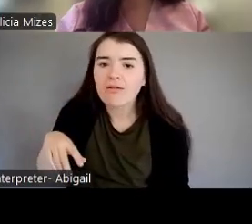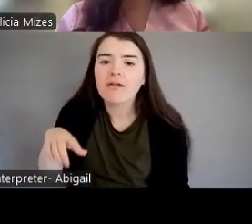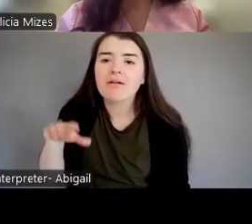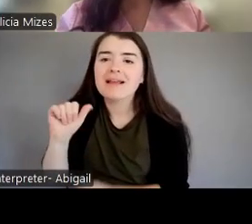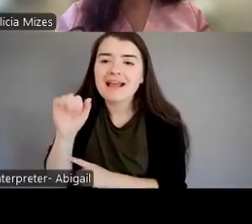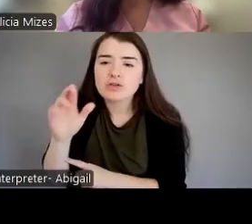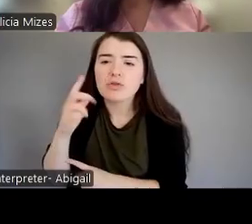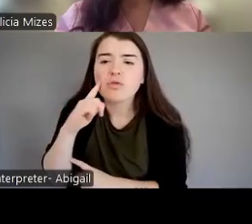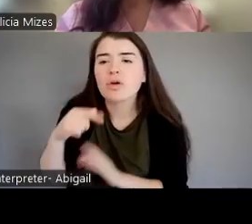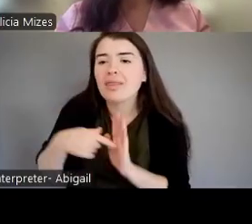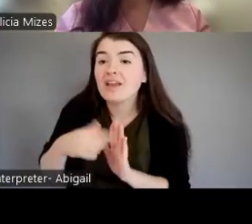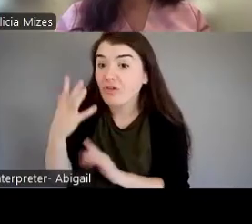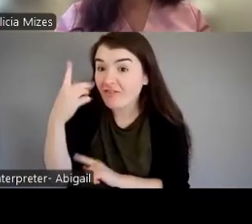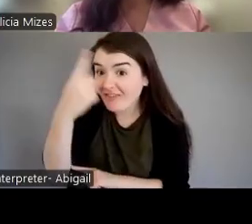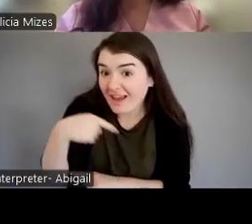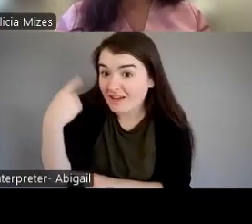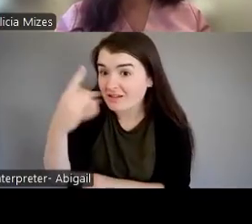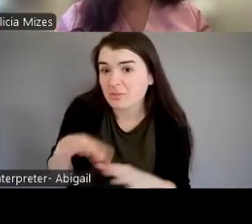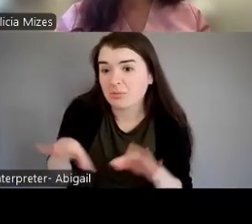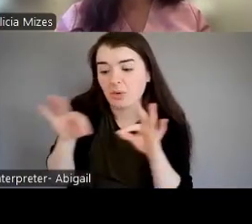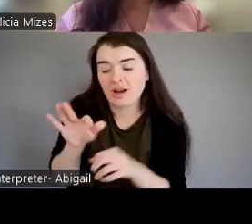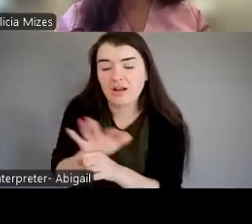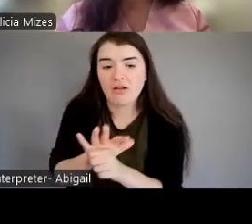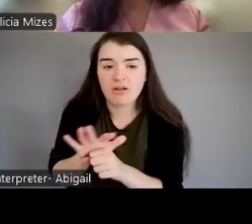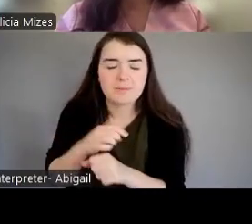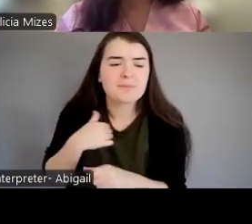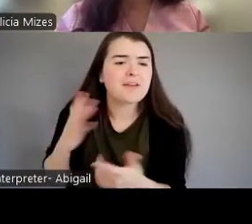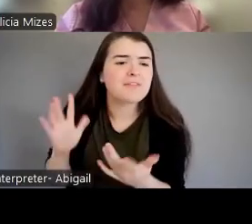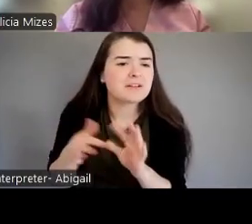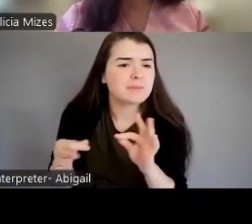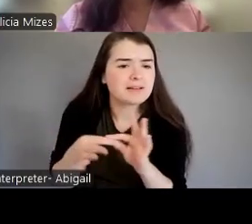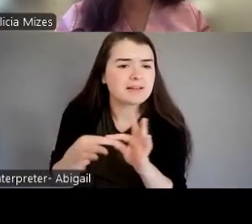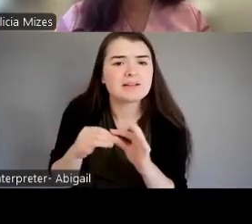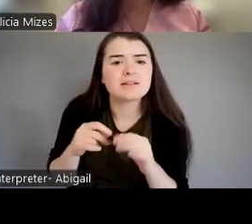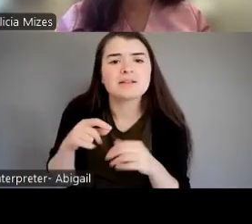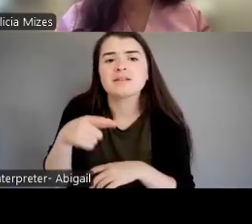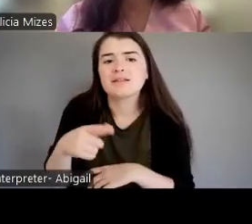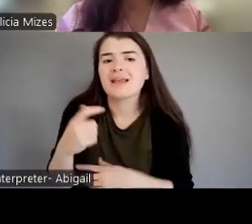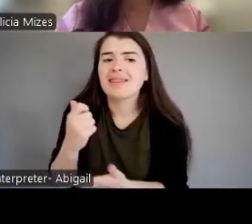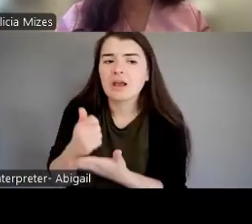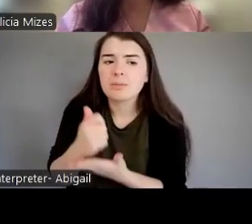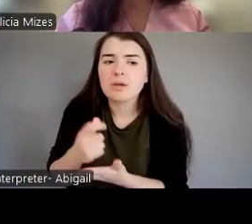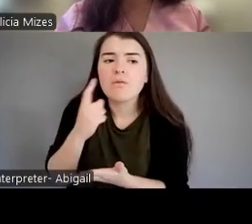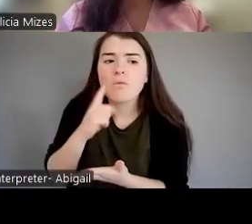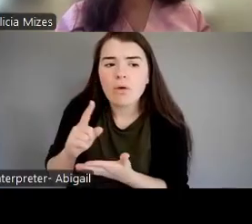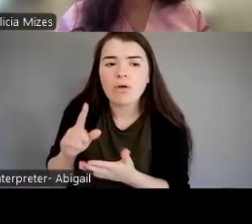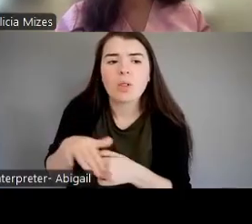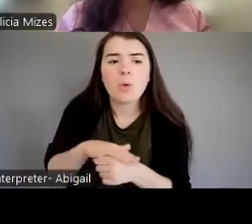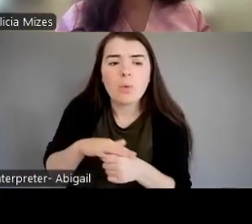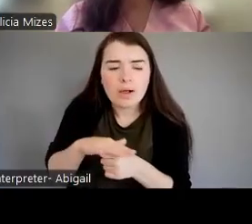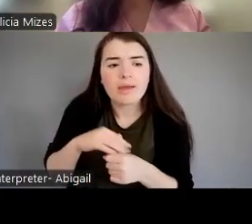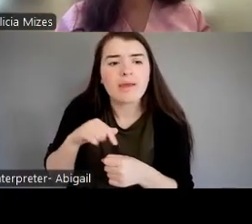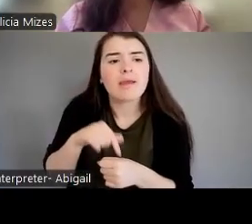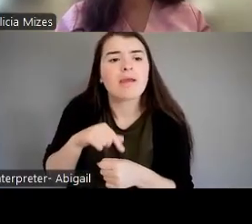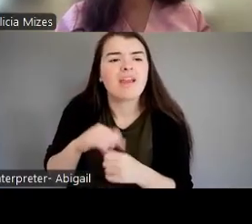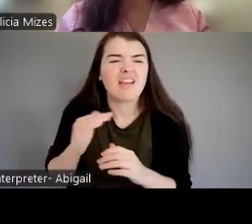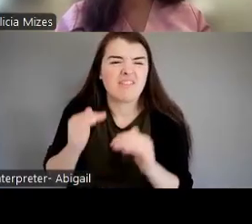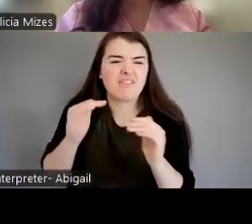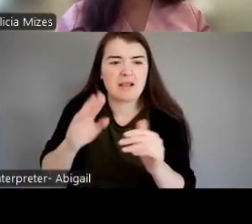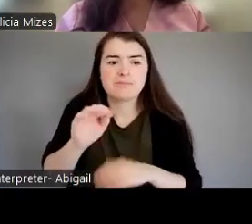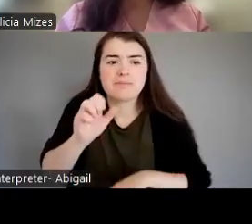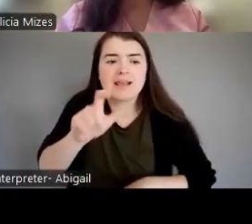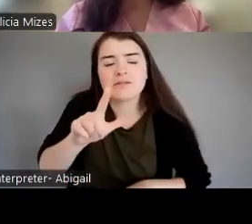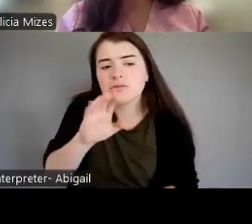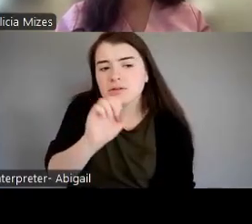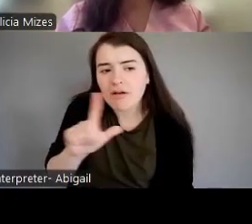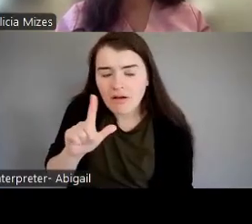face. I talked about the systemic therapy. We'll sometimes in locally advanced basal cell or metastatic basal cell use